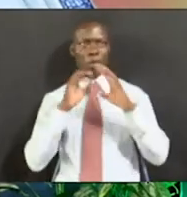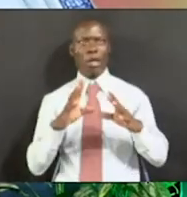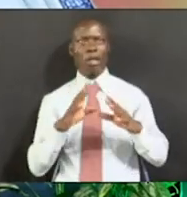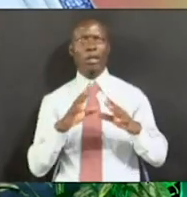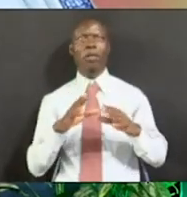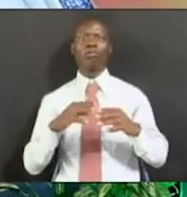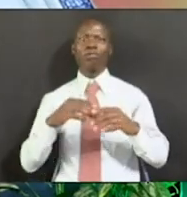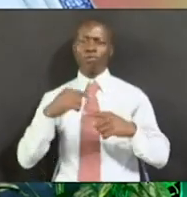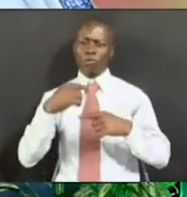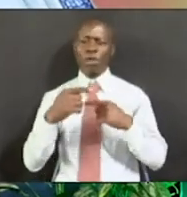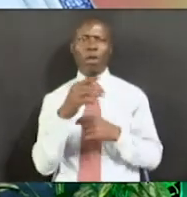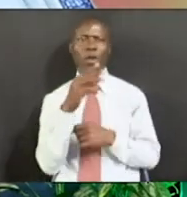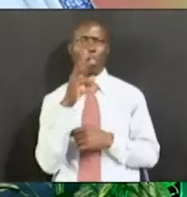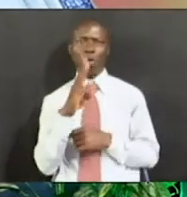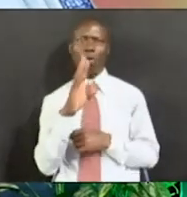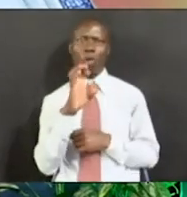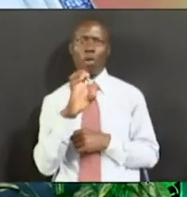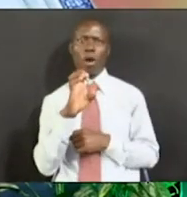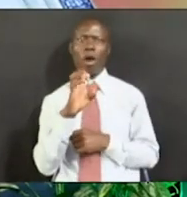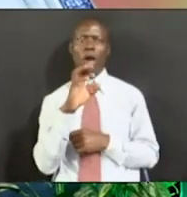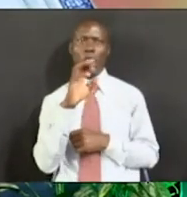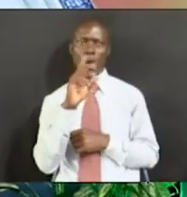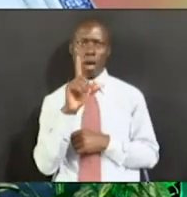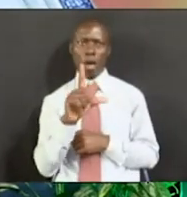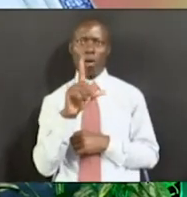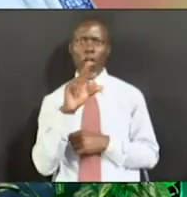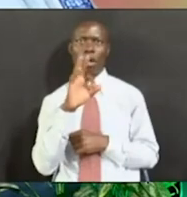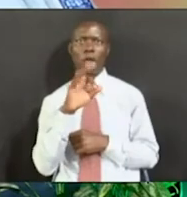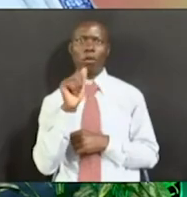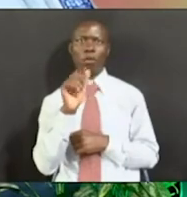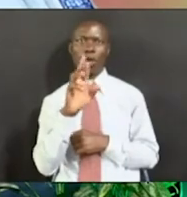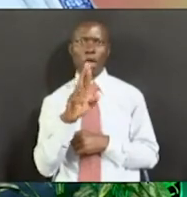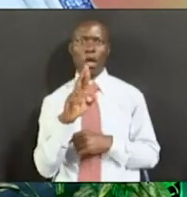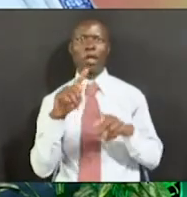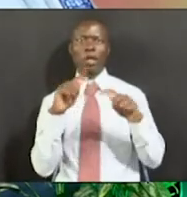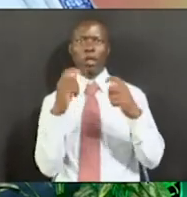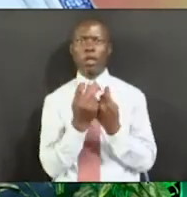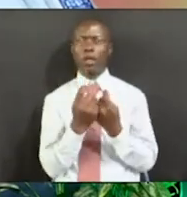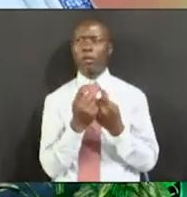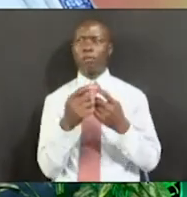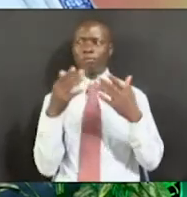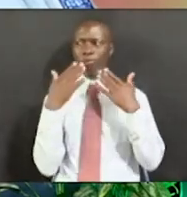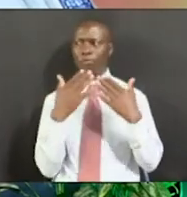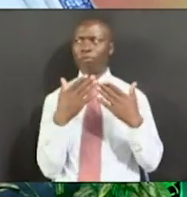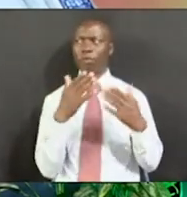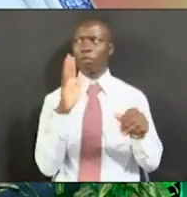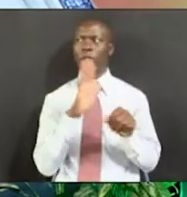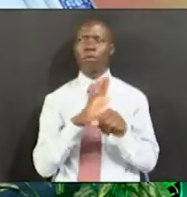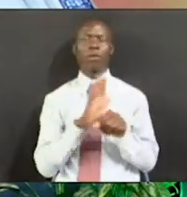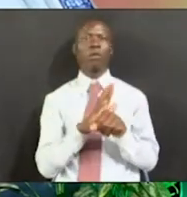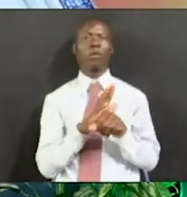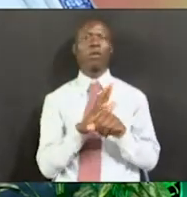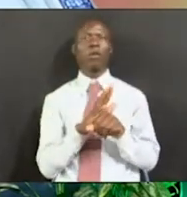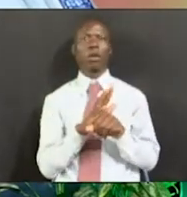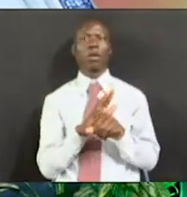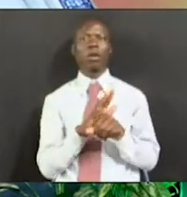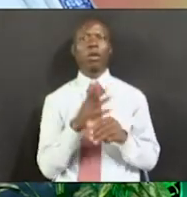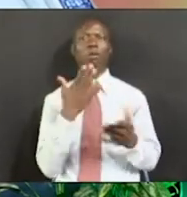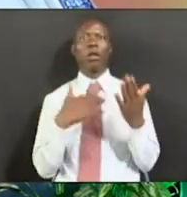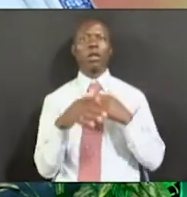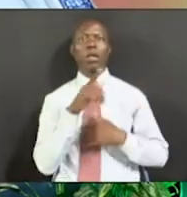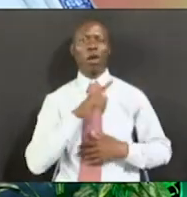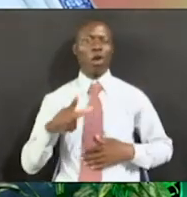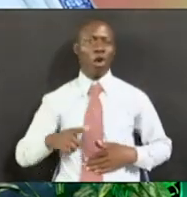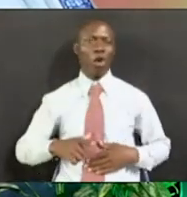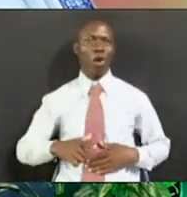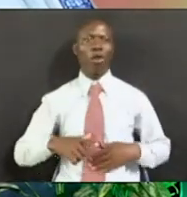team. Thank you so much for graciously allowing me to stand today on your Sabbath. May the Lord bless you